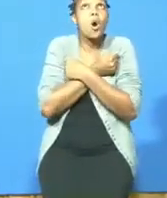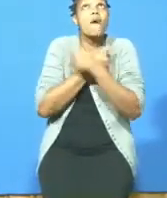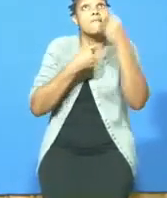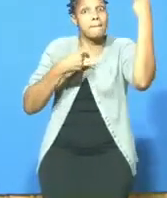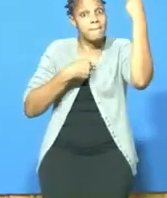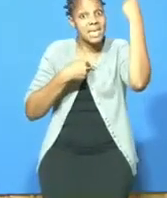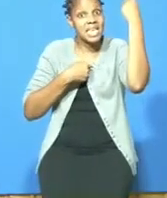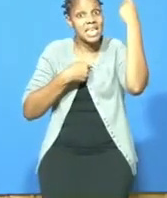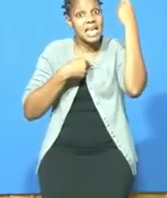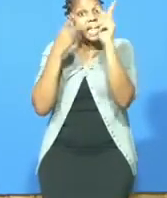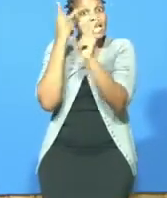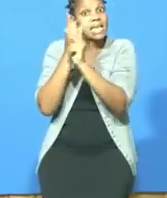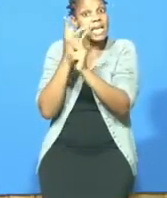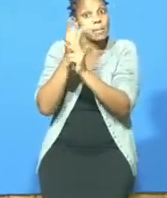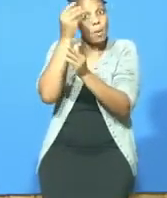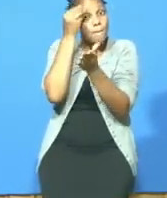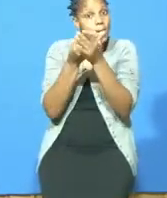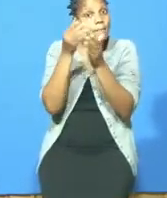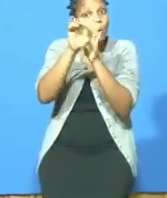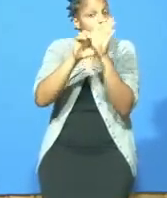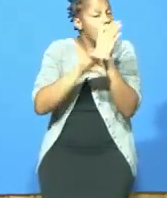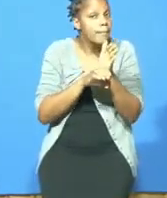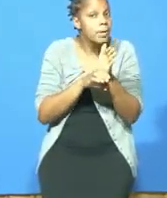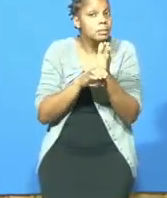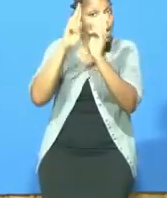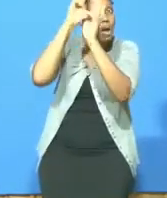me, honor me.